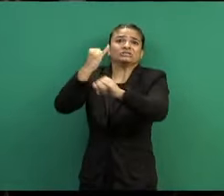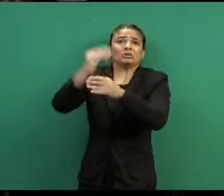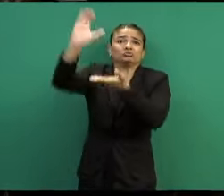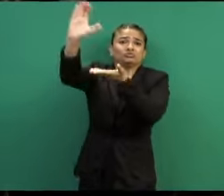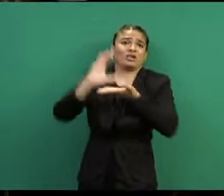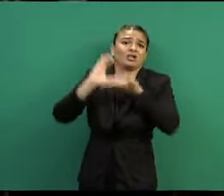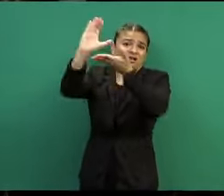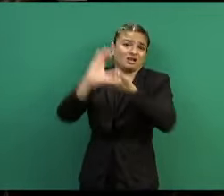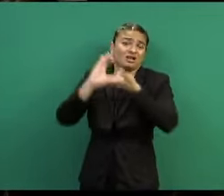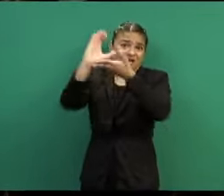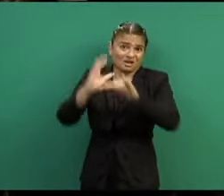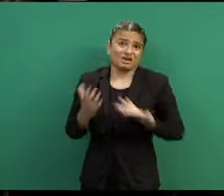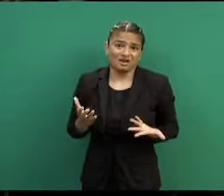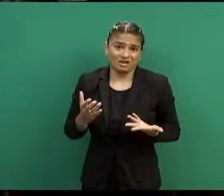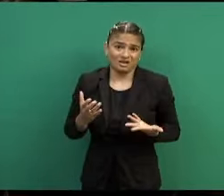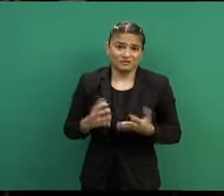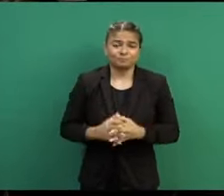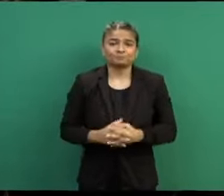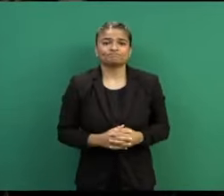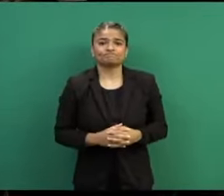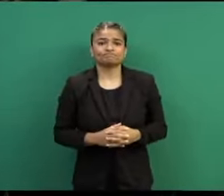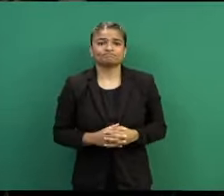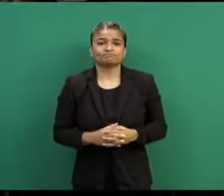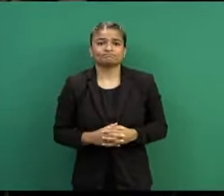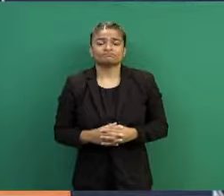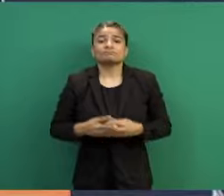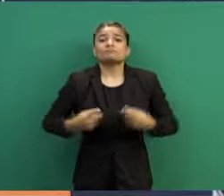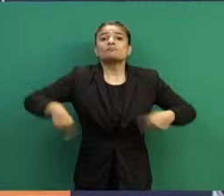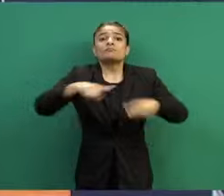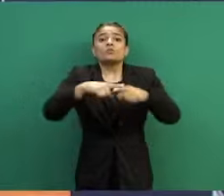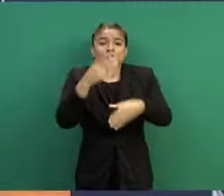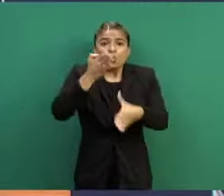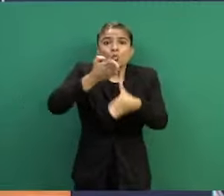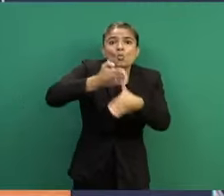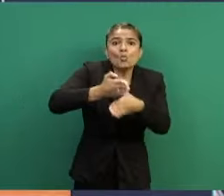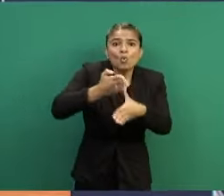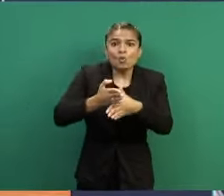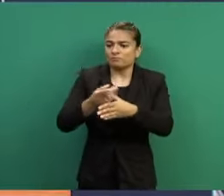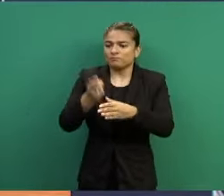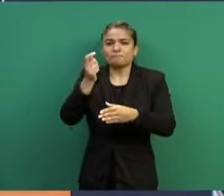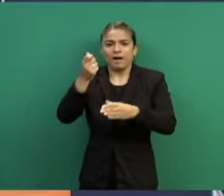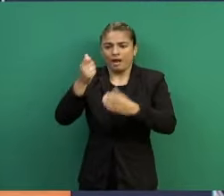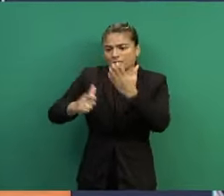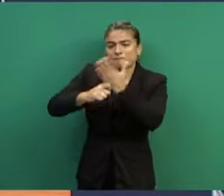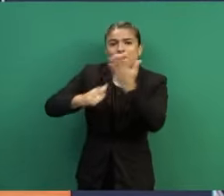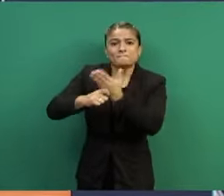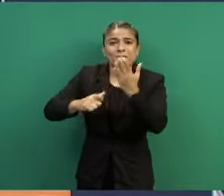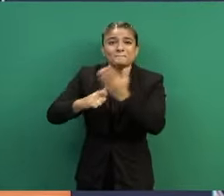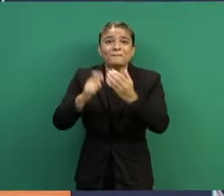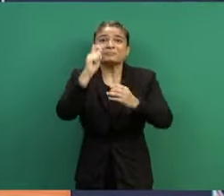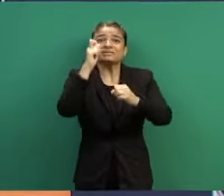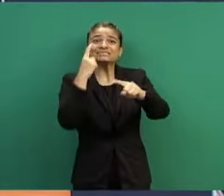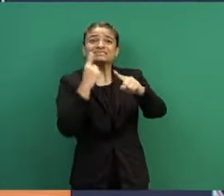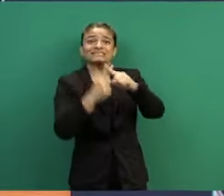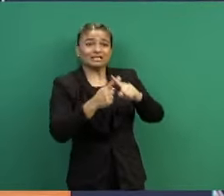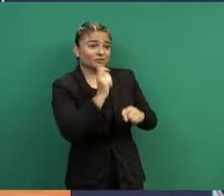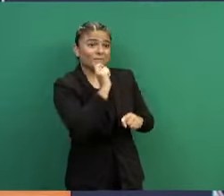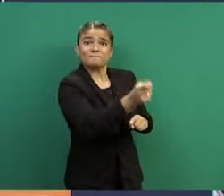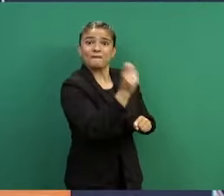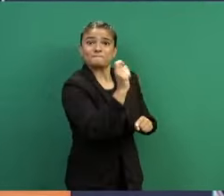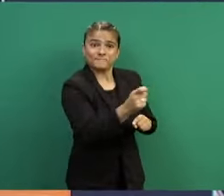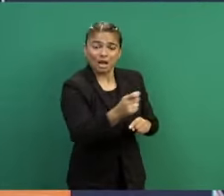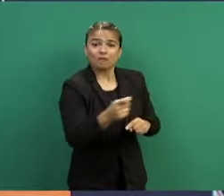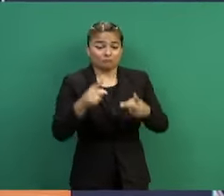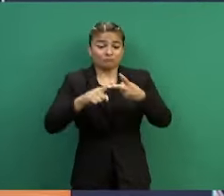Sharply lower tax revenue, higher employee compensation, and ongoing